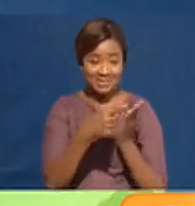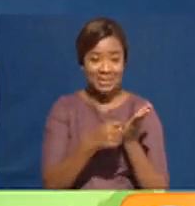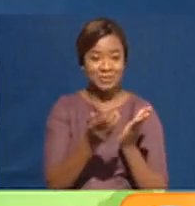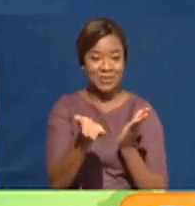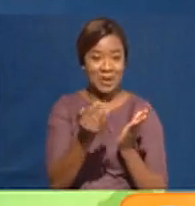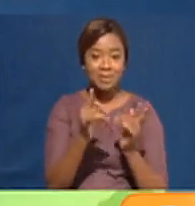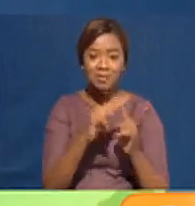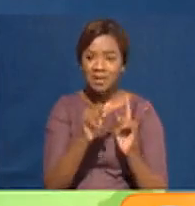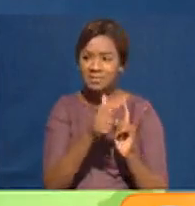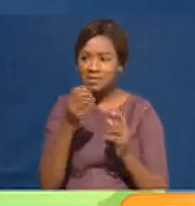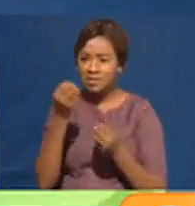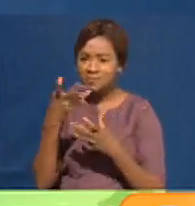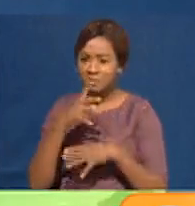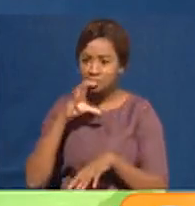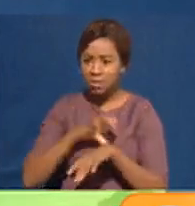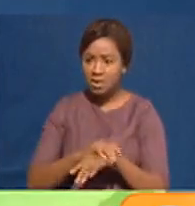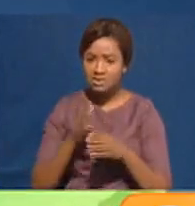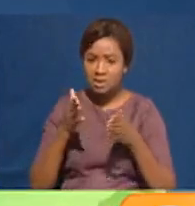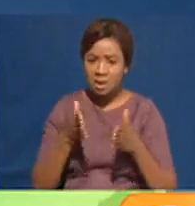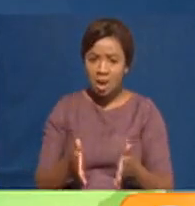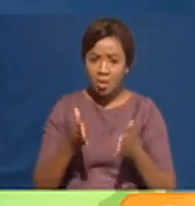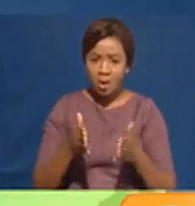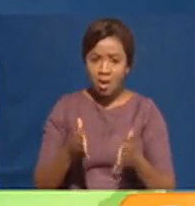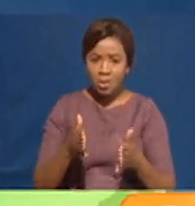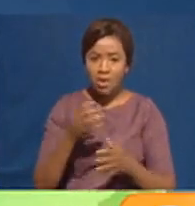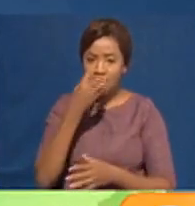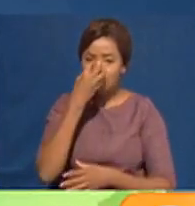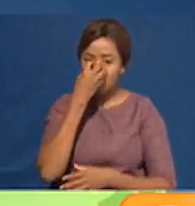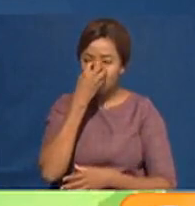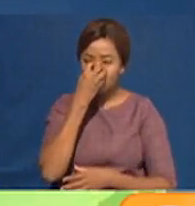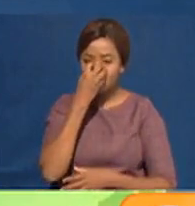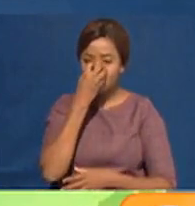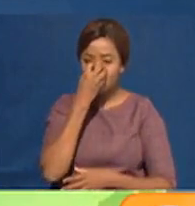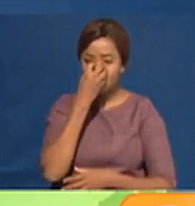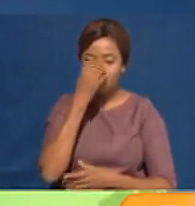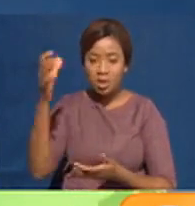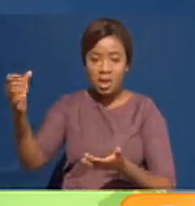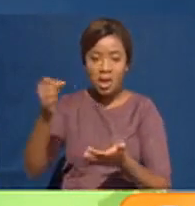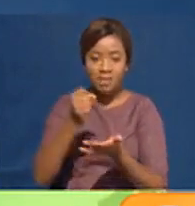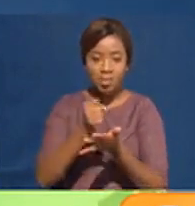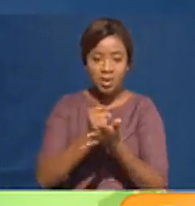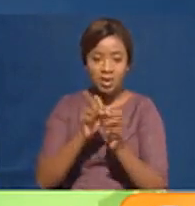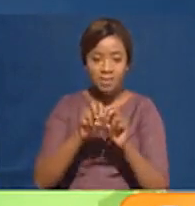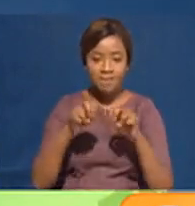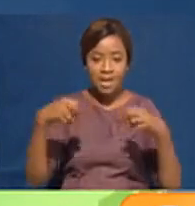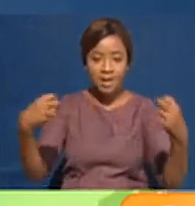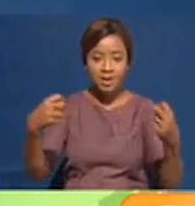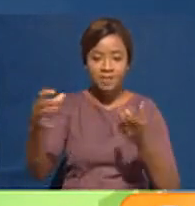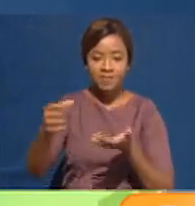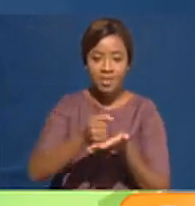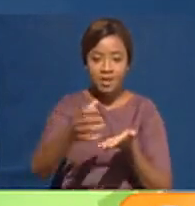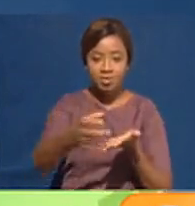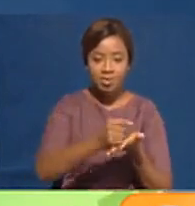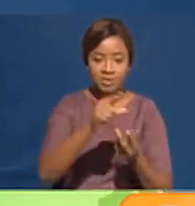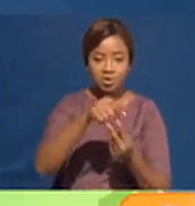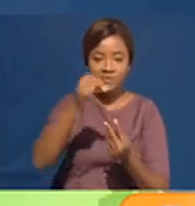Some breaking news that has come through to our newsrooms just now. President William Ruto has appointed a selection panel for the recruitment of